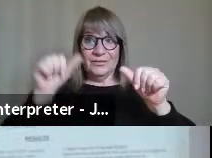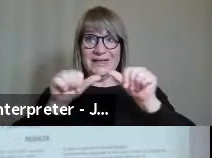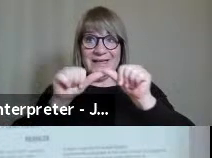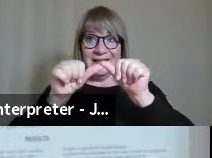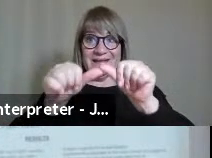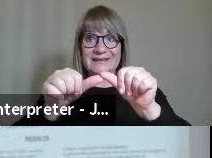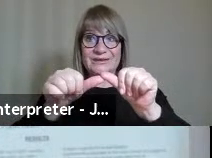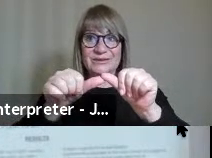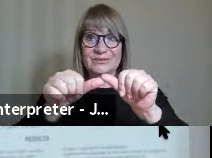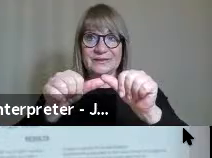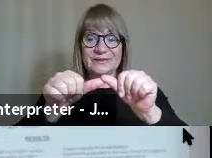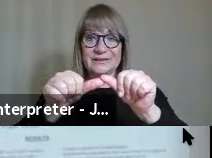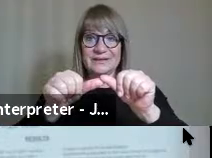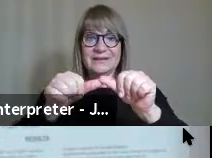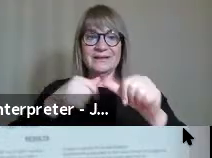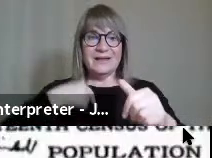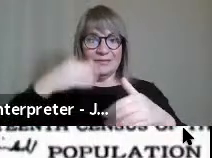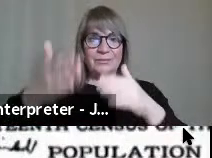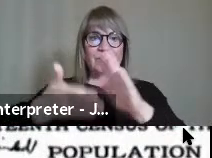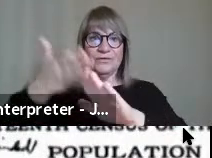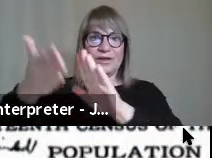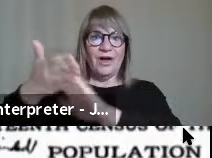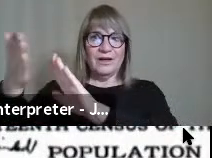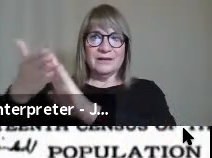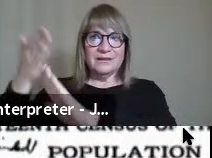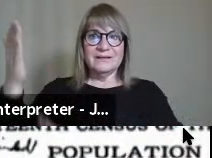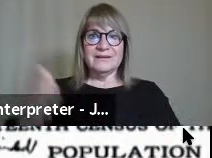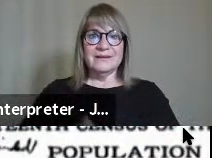slides i'll move along pretty quickly